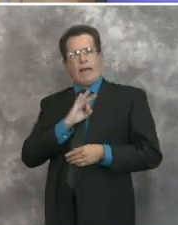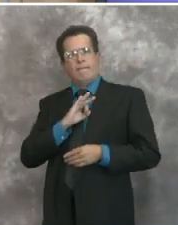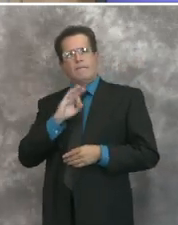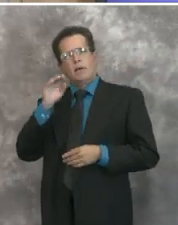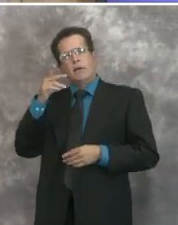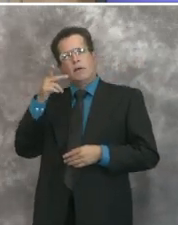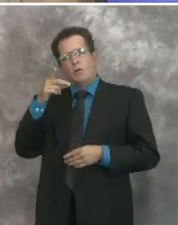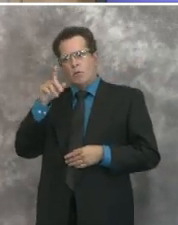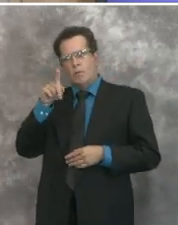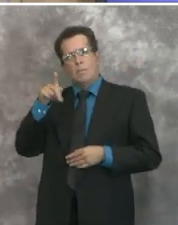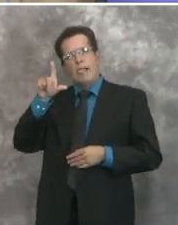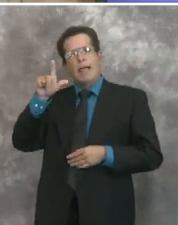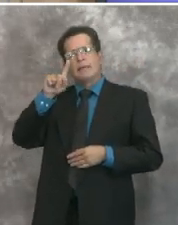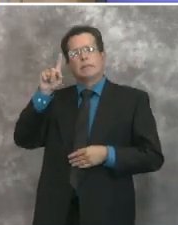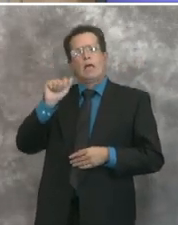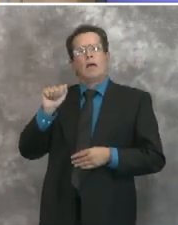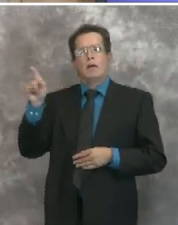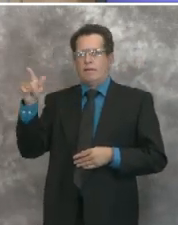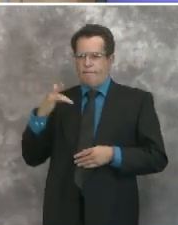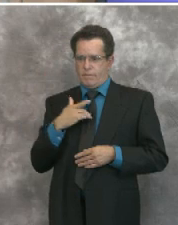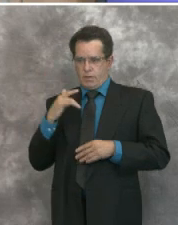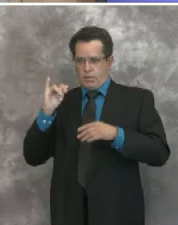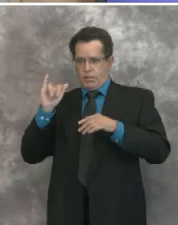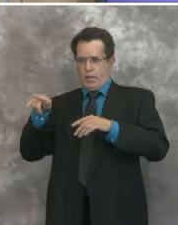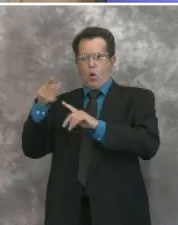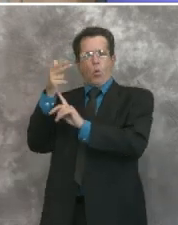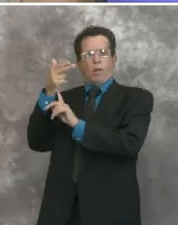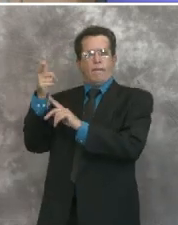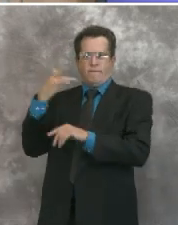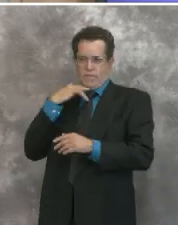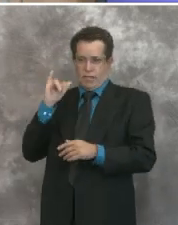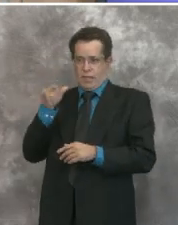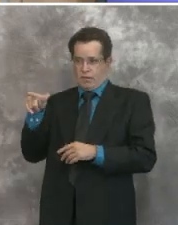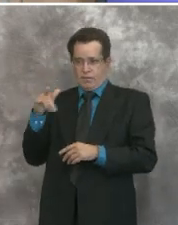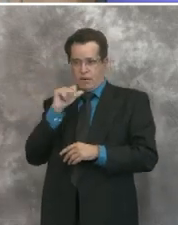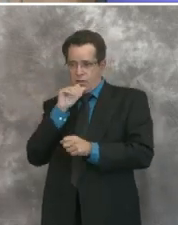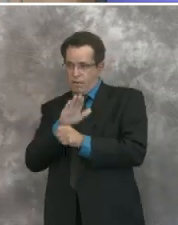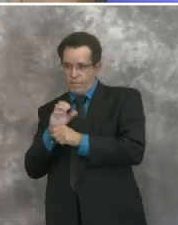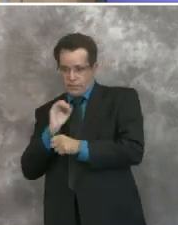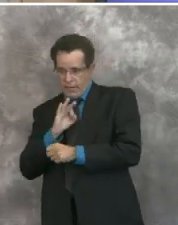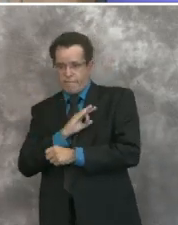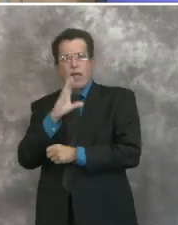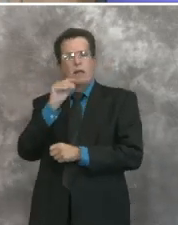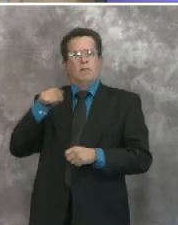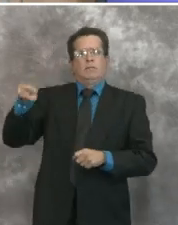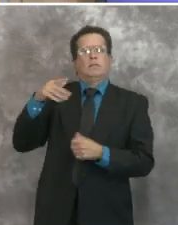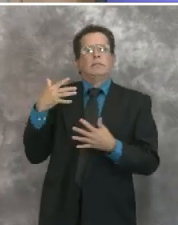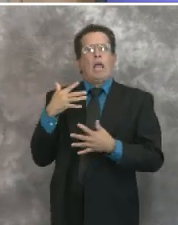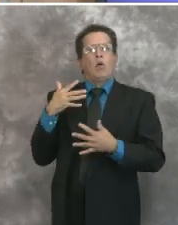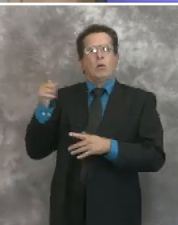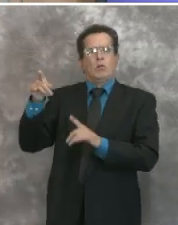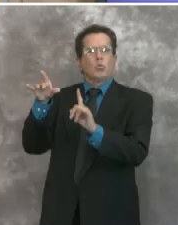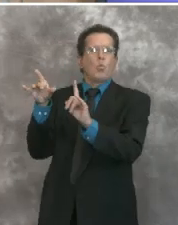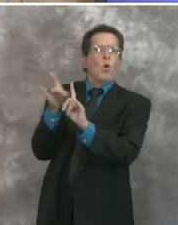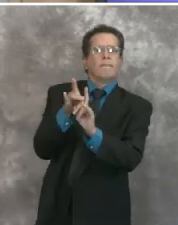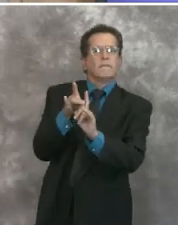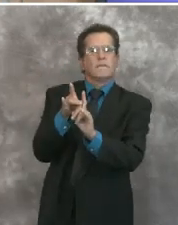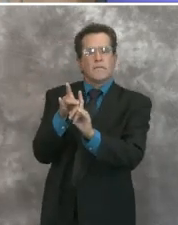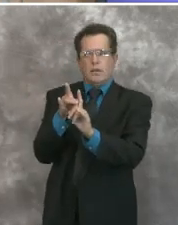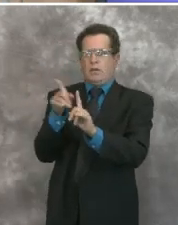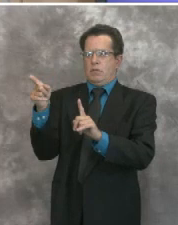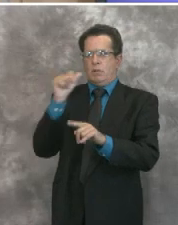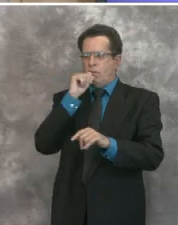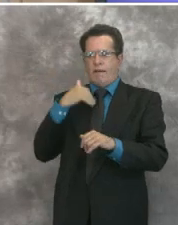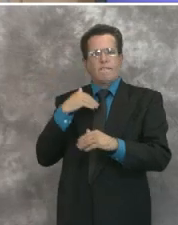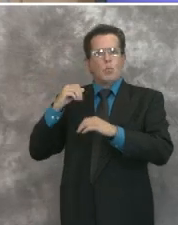are worried that they're understaffed and that they themselves might contract the coronavirus because they don't have enough protective equipment and they're being asked